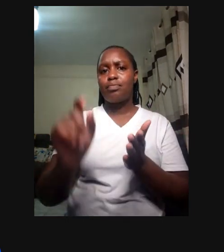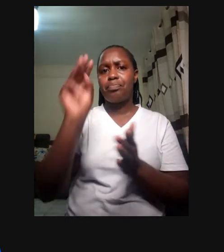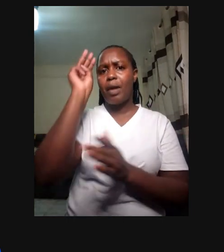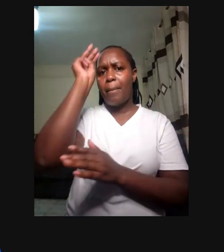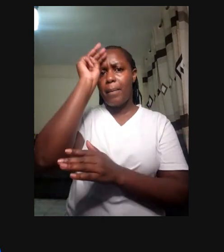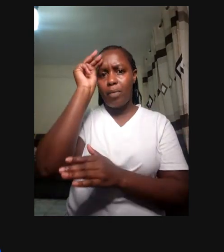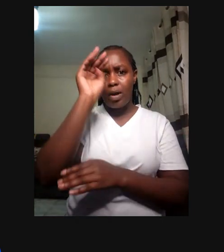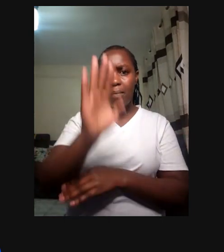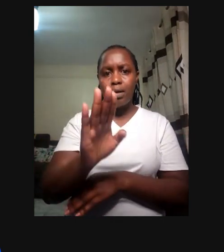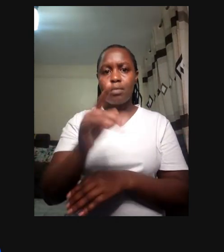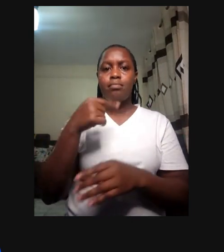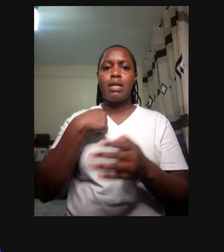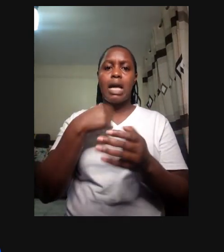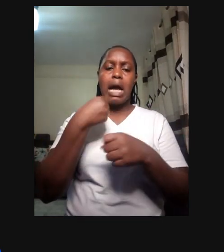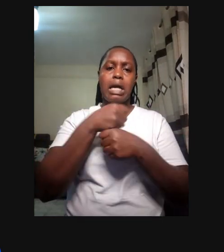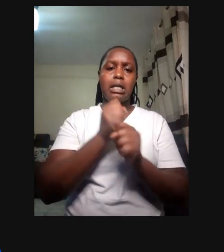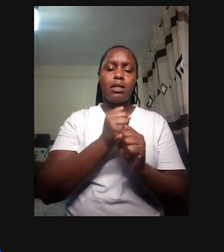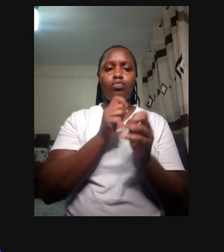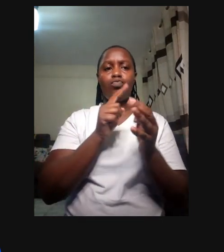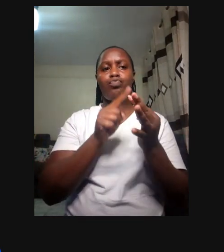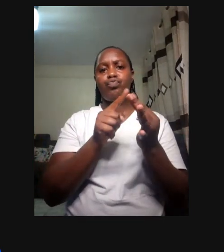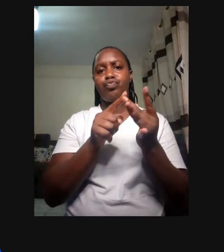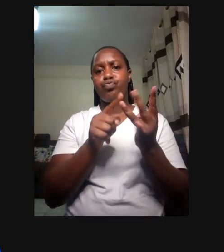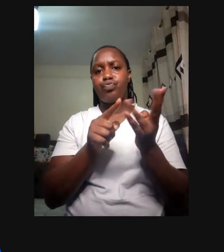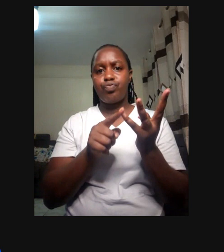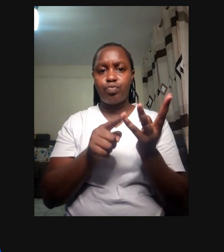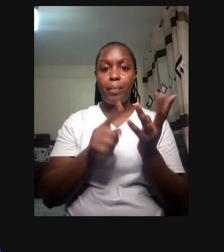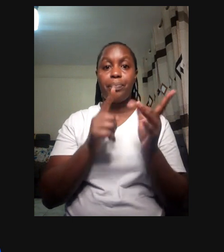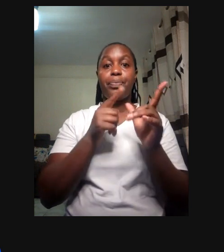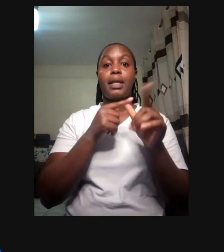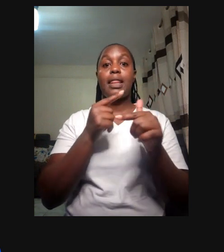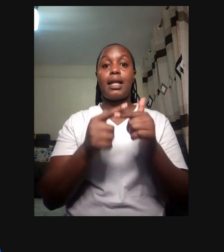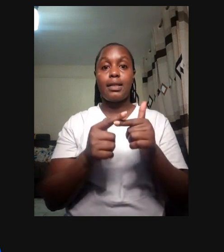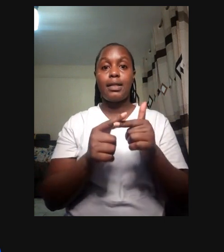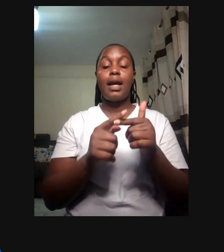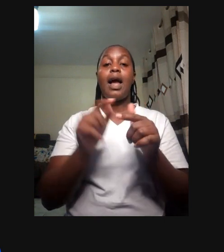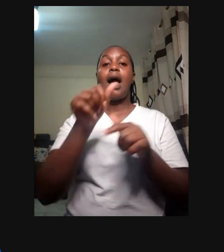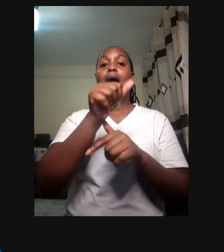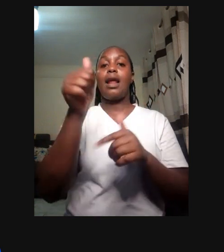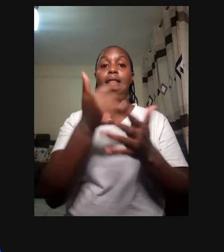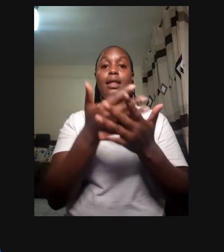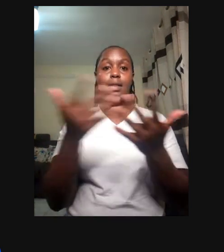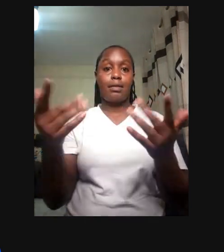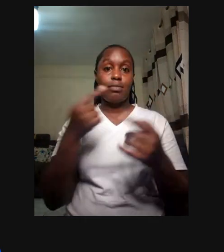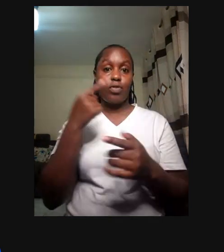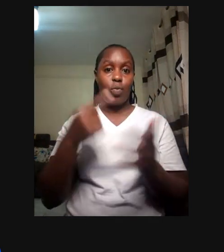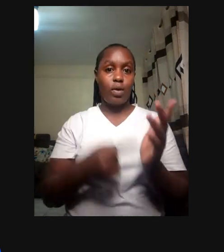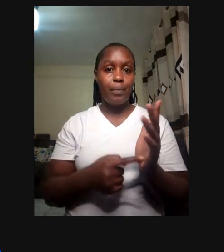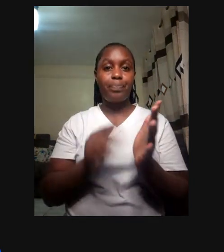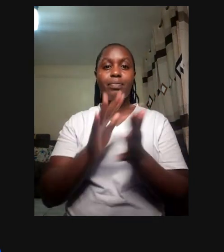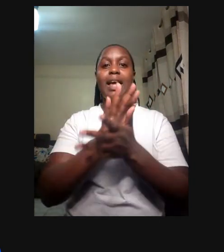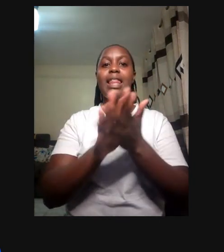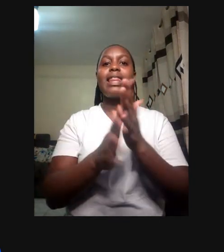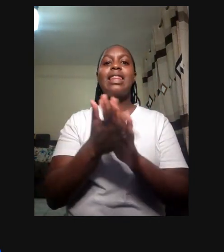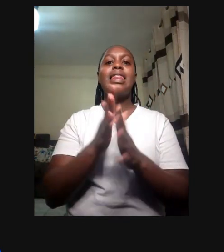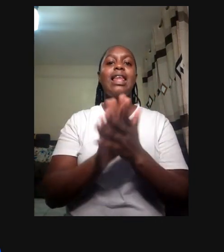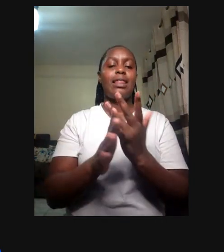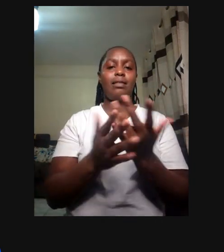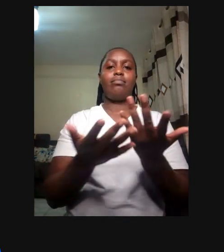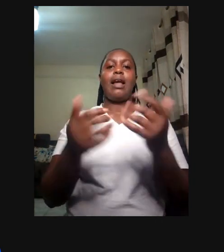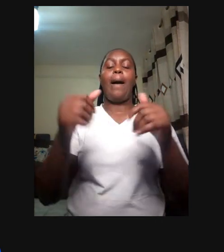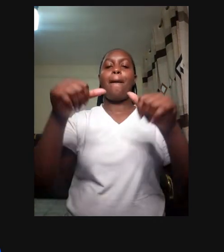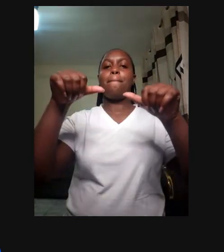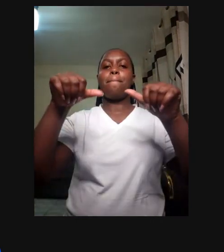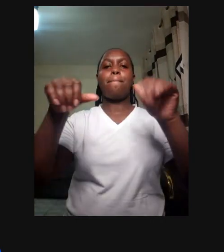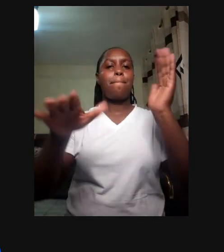this and all that. And then on something else, I would say there's nothing as bad publicity. It's how